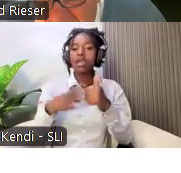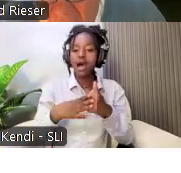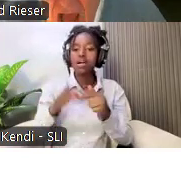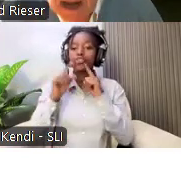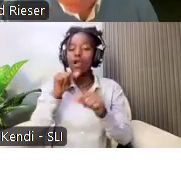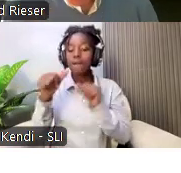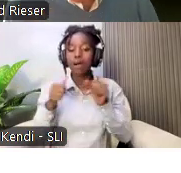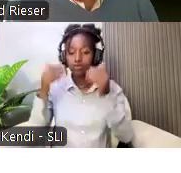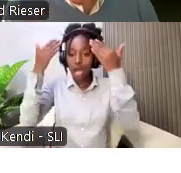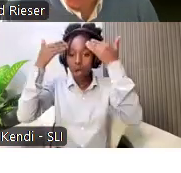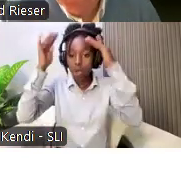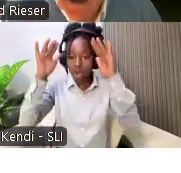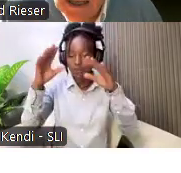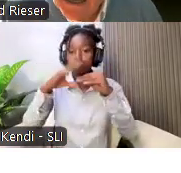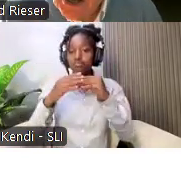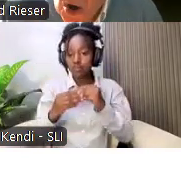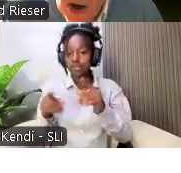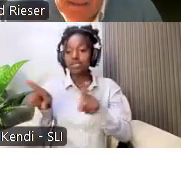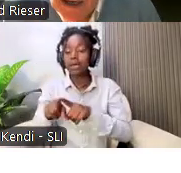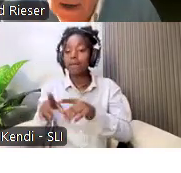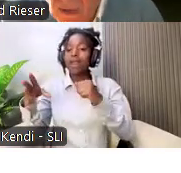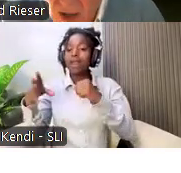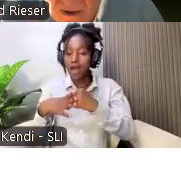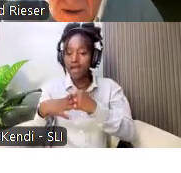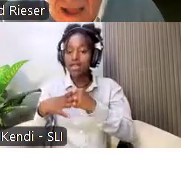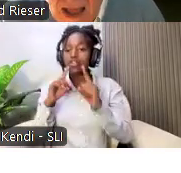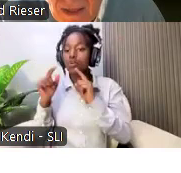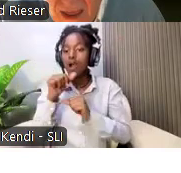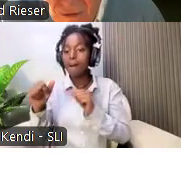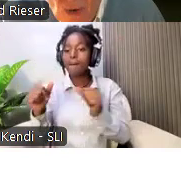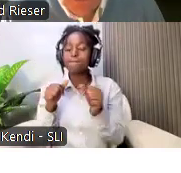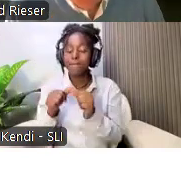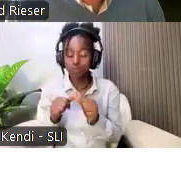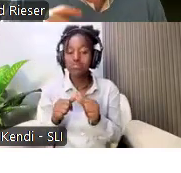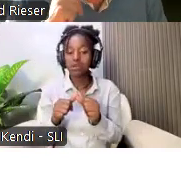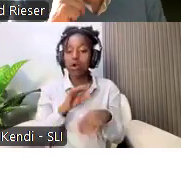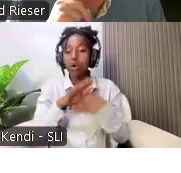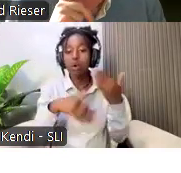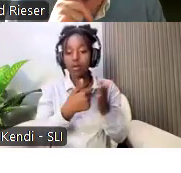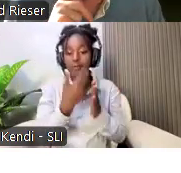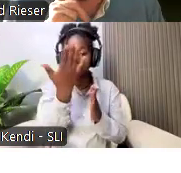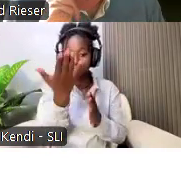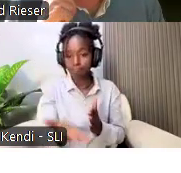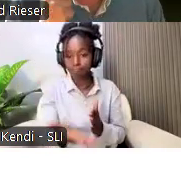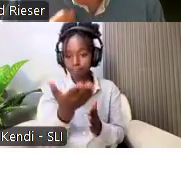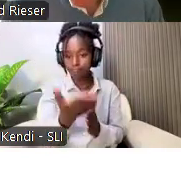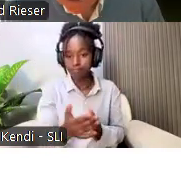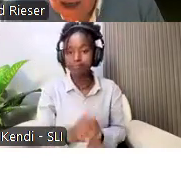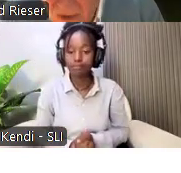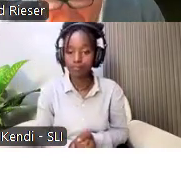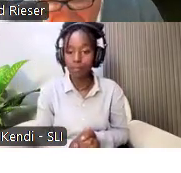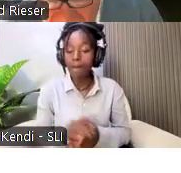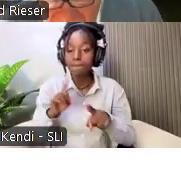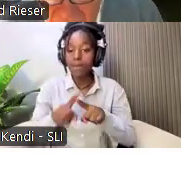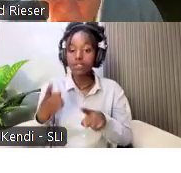raising, and 9, which is accessibility, is not limited on those. And therefore, you need to press ahead with campaigns on that